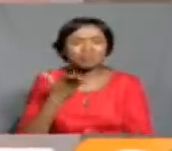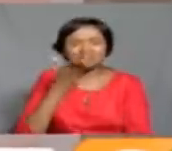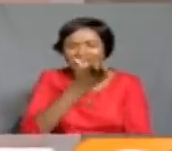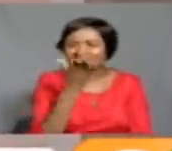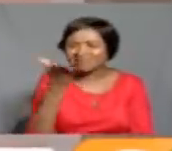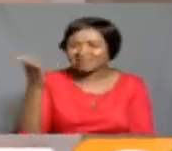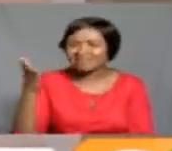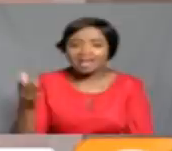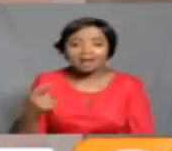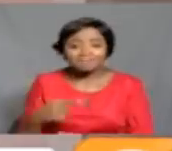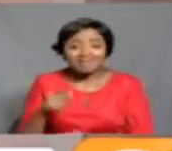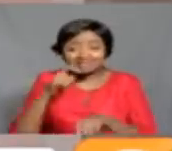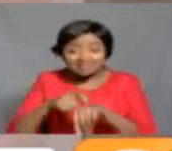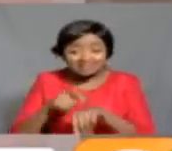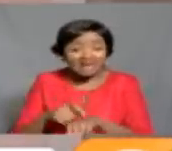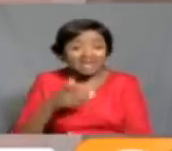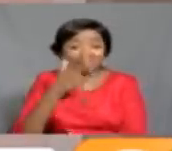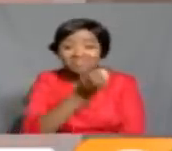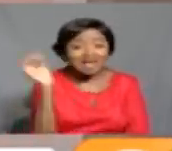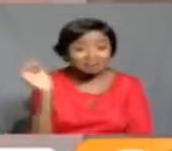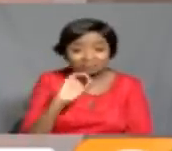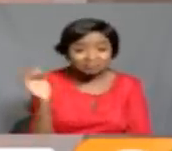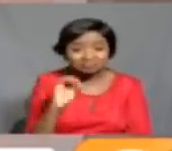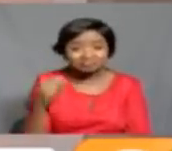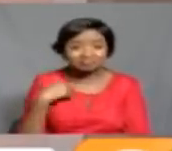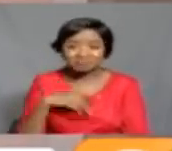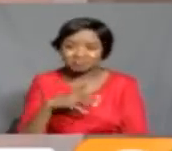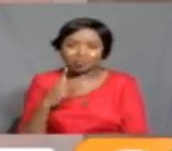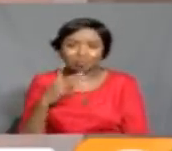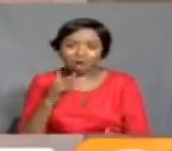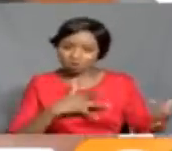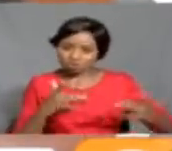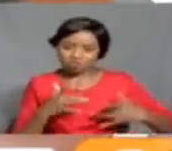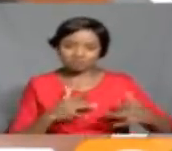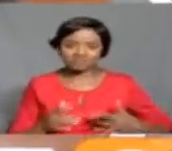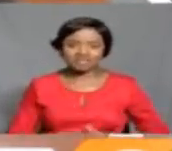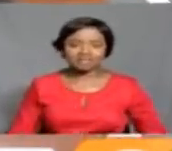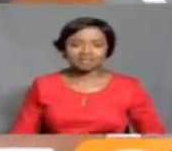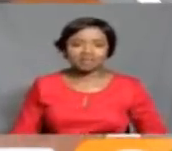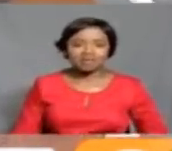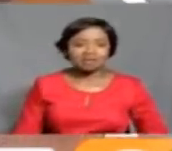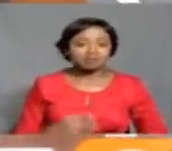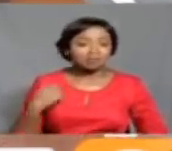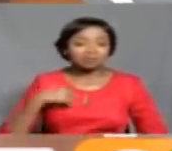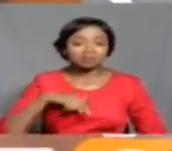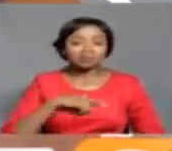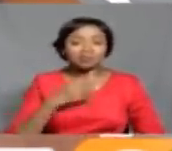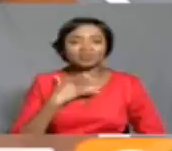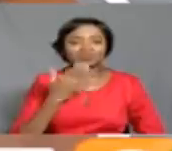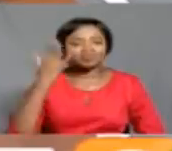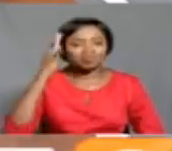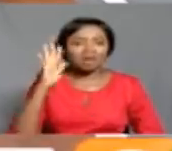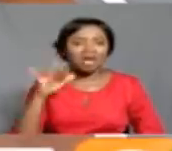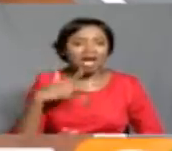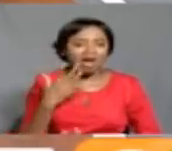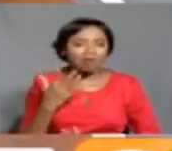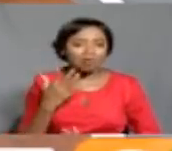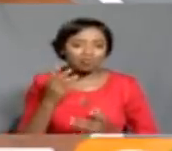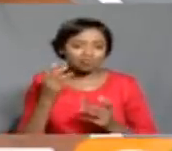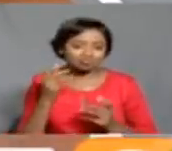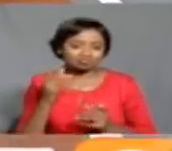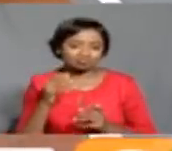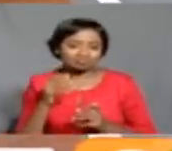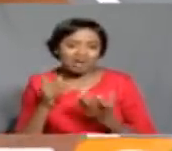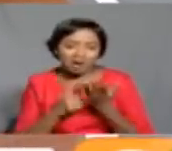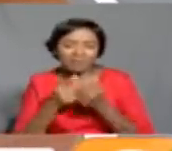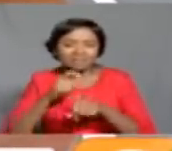when it turned out he had a home. It is interesting, actually. How often should we see the president? I think that's the question. Yeah. Mm-hmm. And Kenyans have